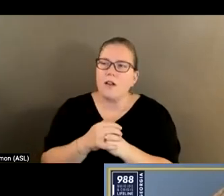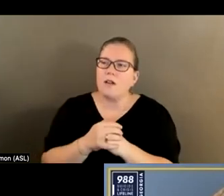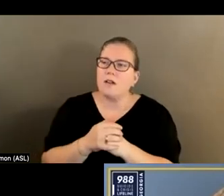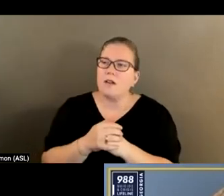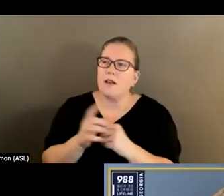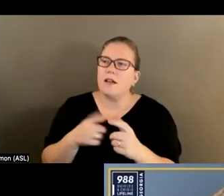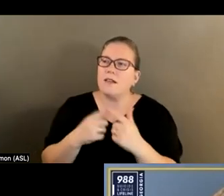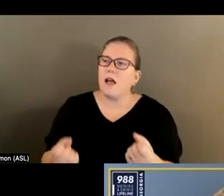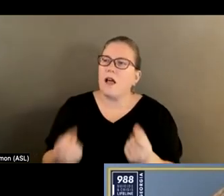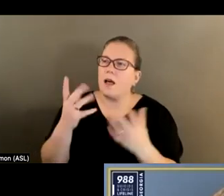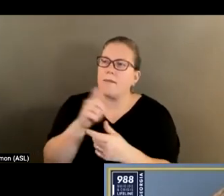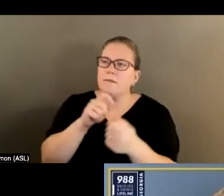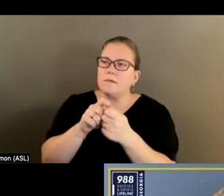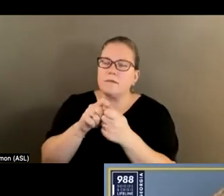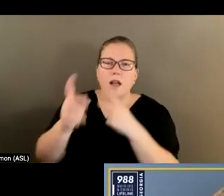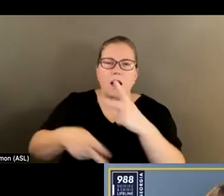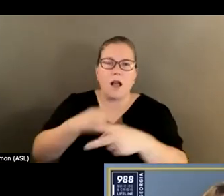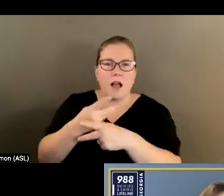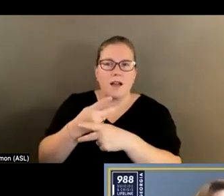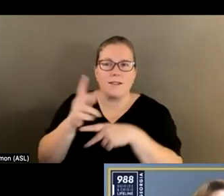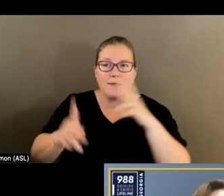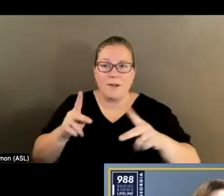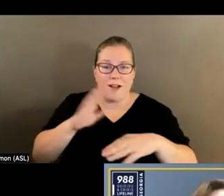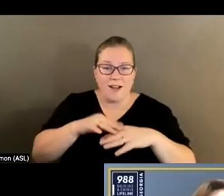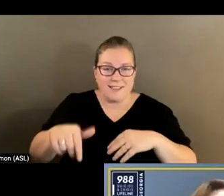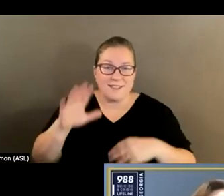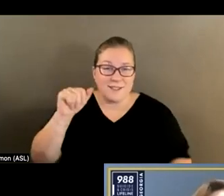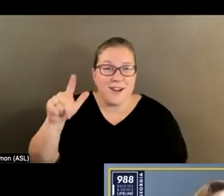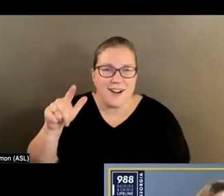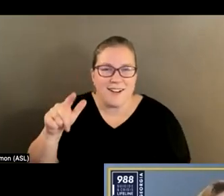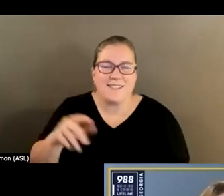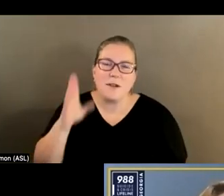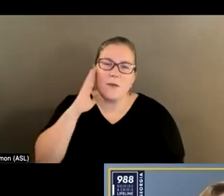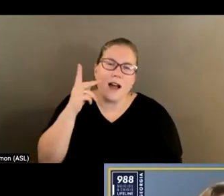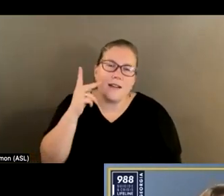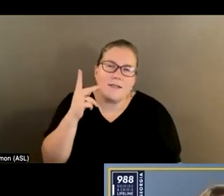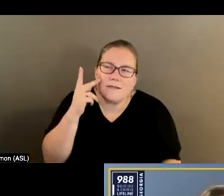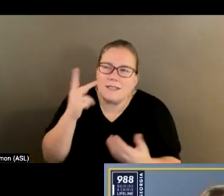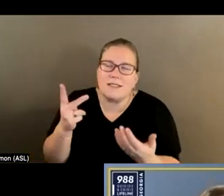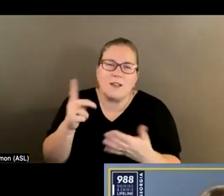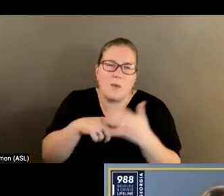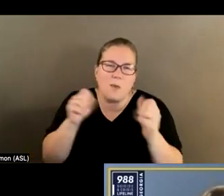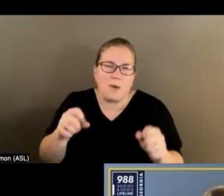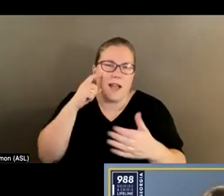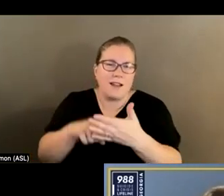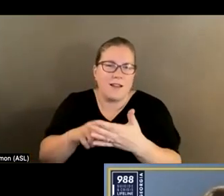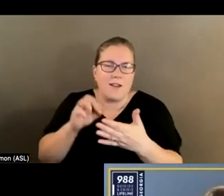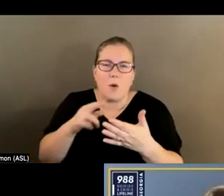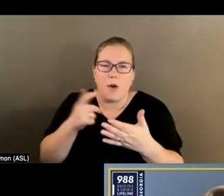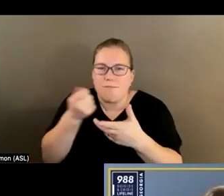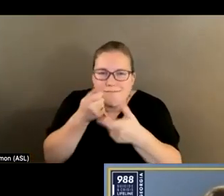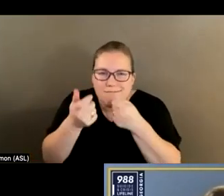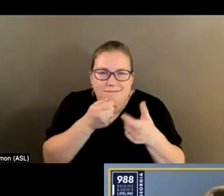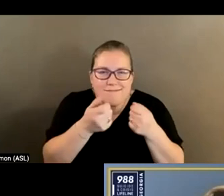of particular types of folks are on this call. So we're going to have to go back in and see what we can identify or cull out from any